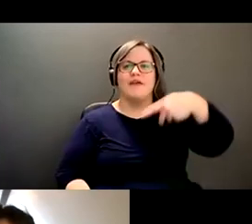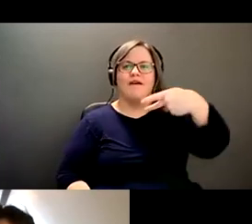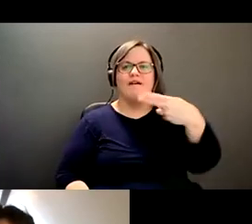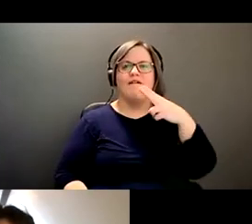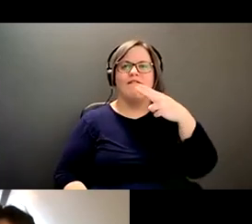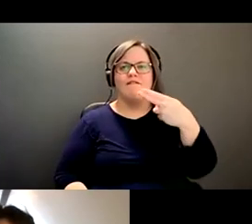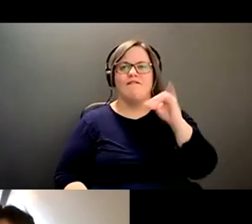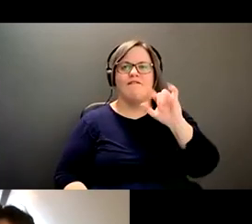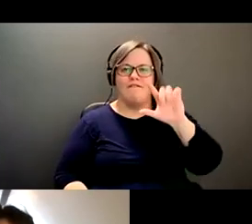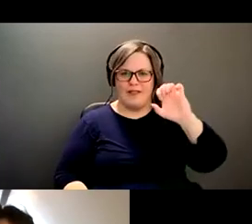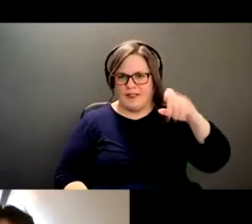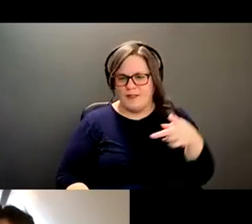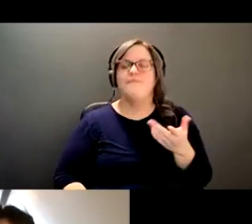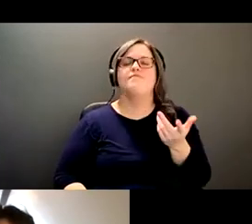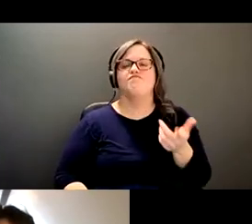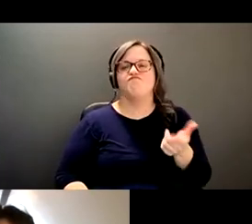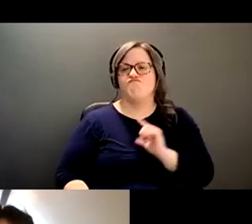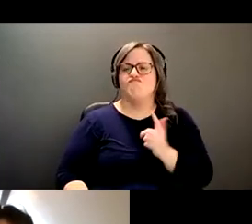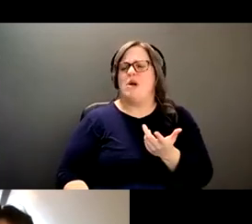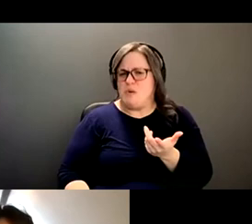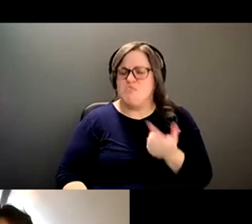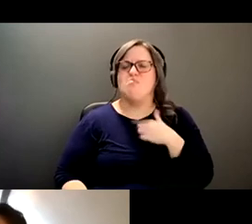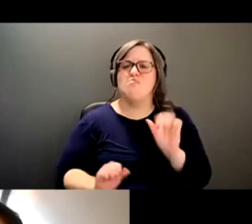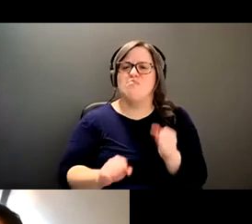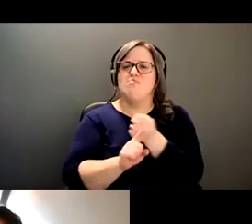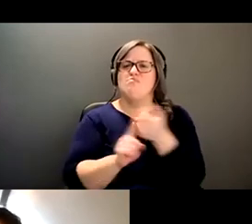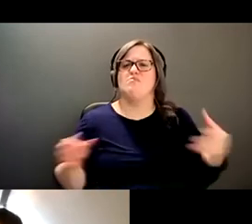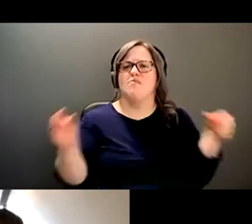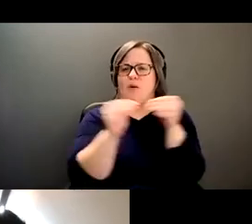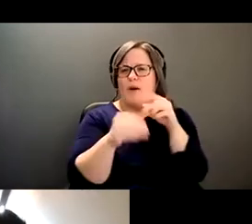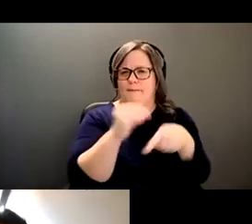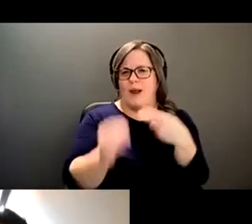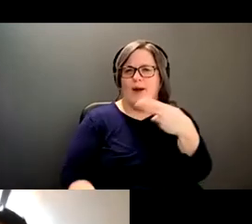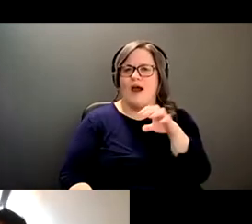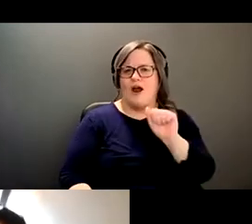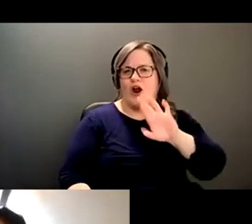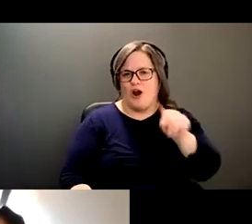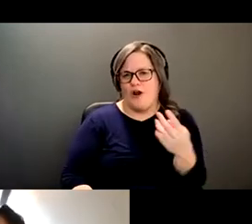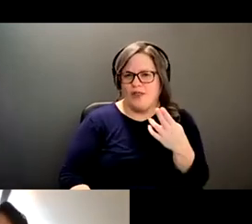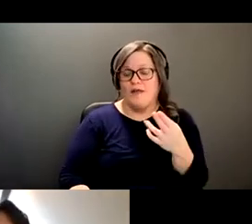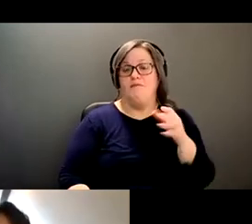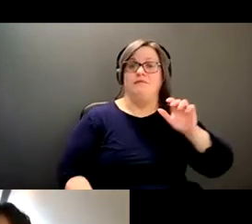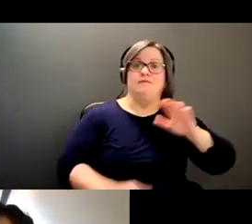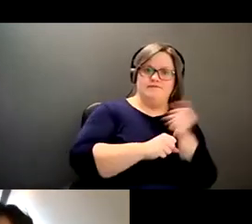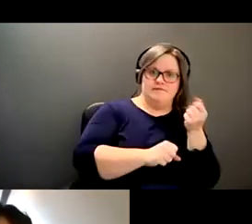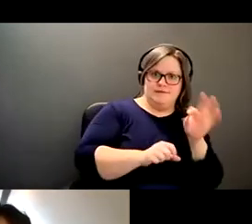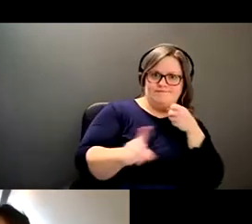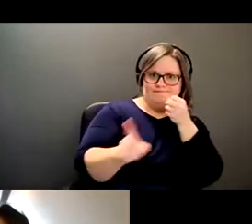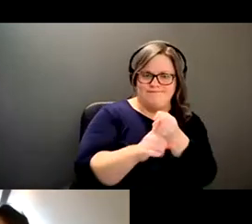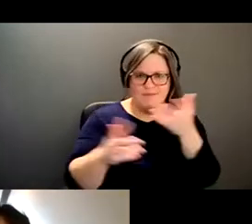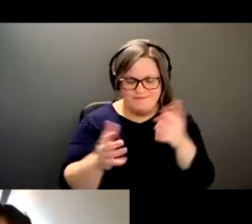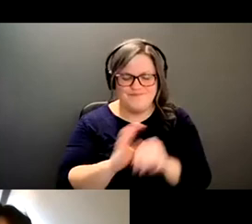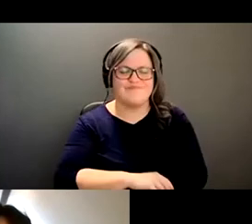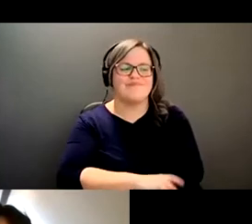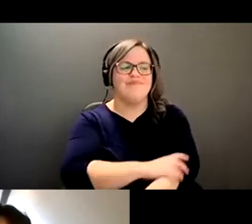maybe I can talk a bit more about like what Hearth has been up to since the pandemic hit. So this